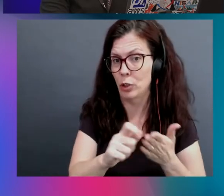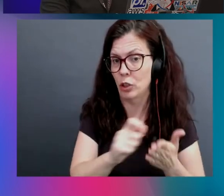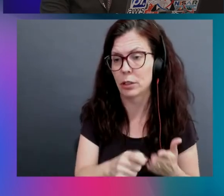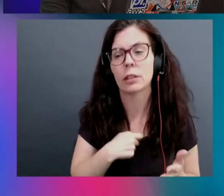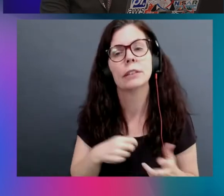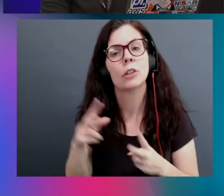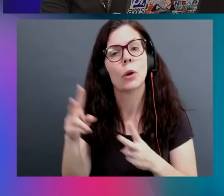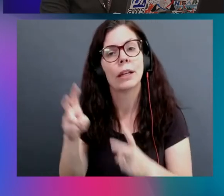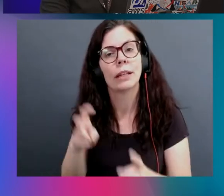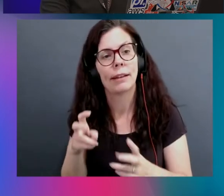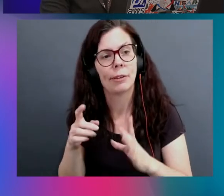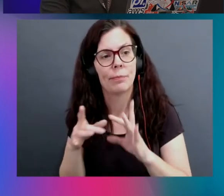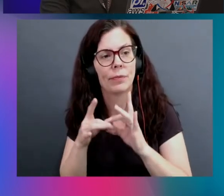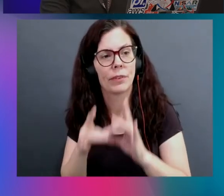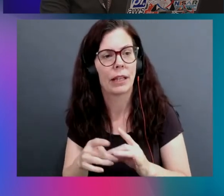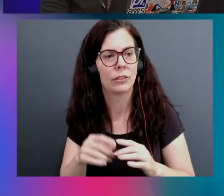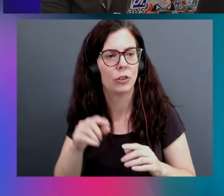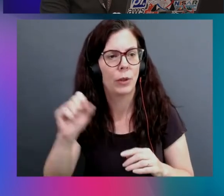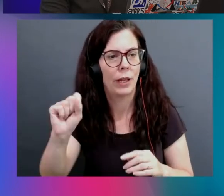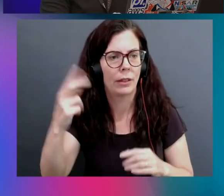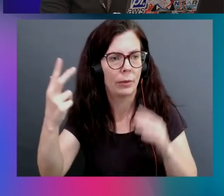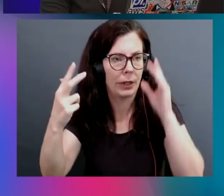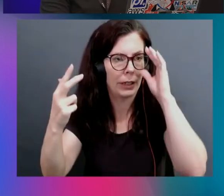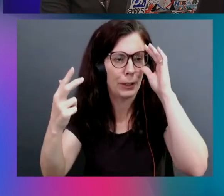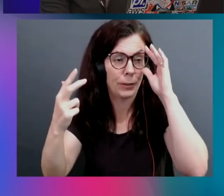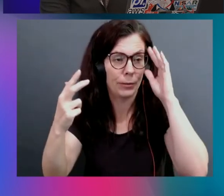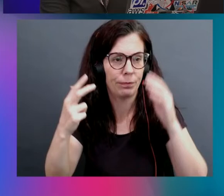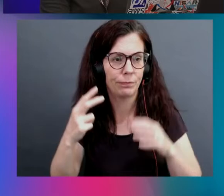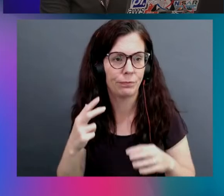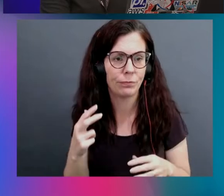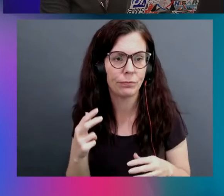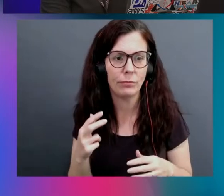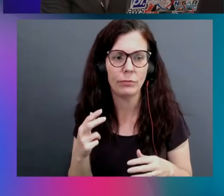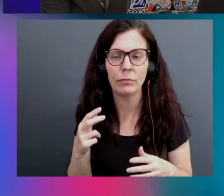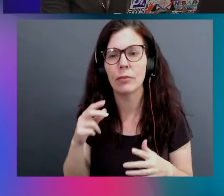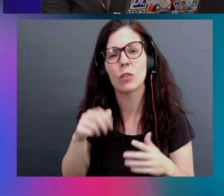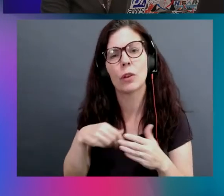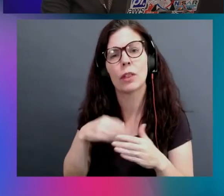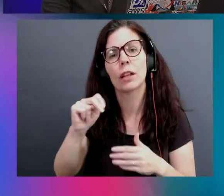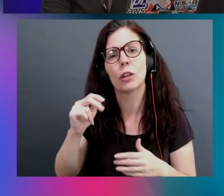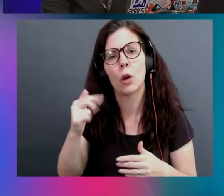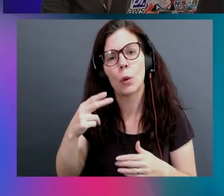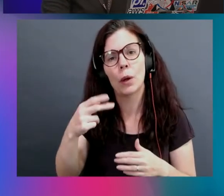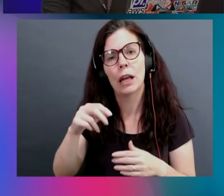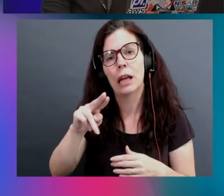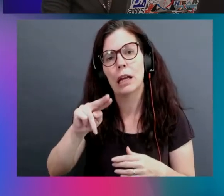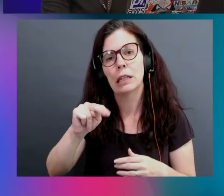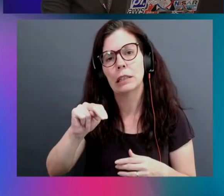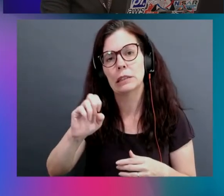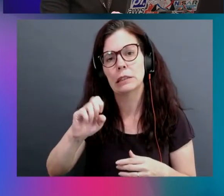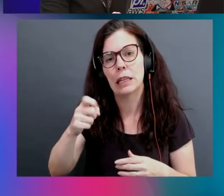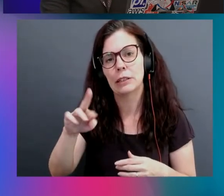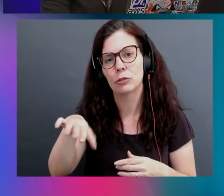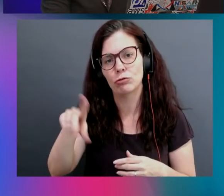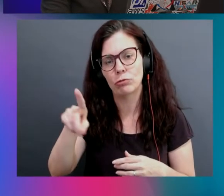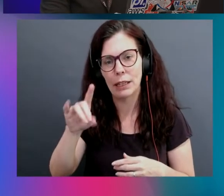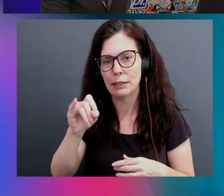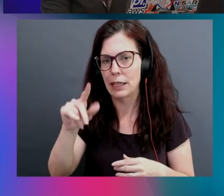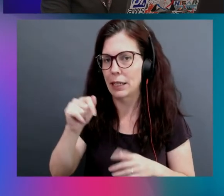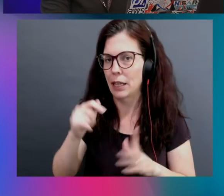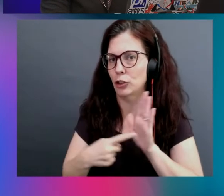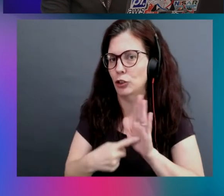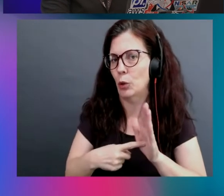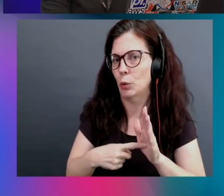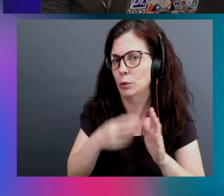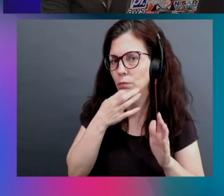connection to S3, and then we're going to grab that NOAA Nexrad Level 2 data that I showed you just a second ago. Again,